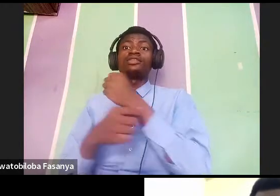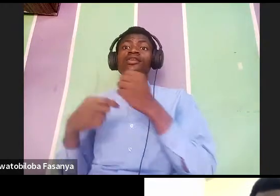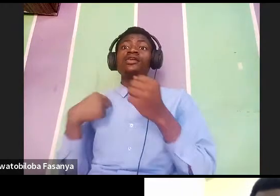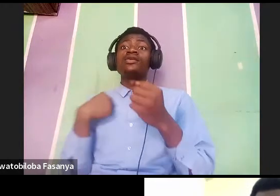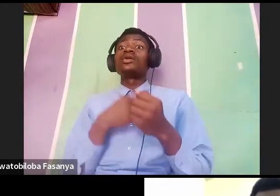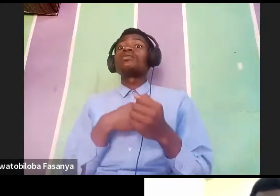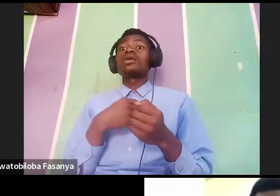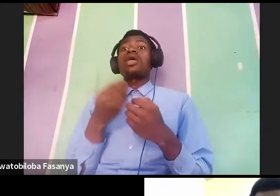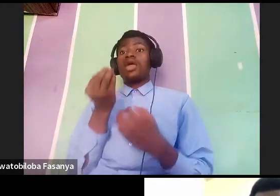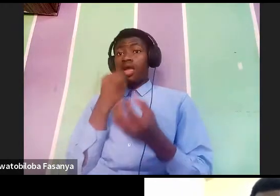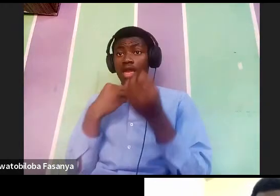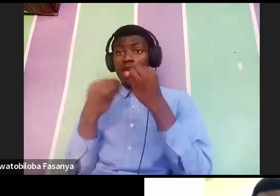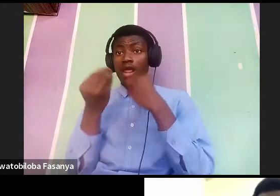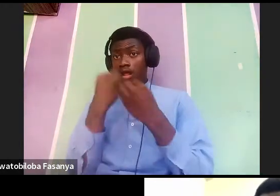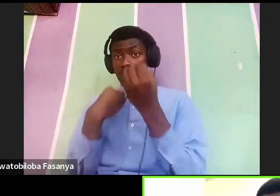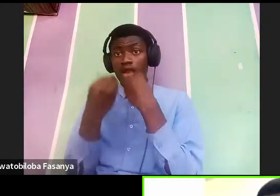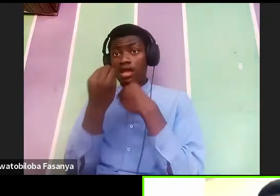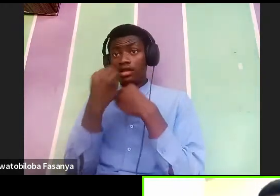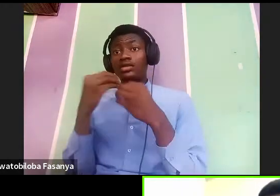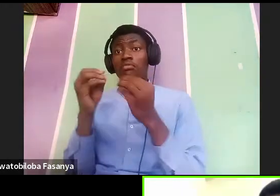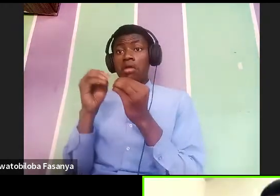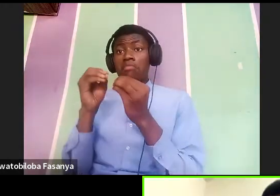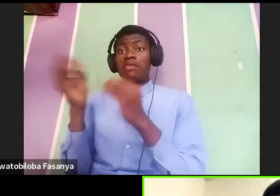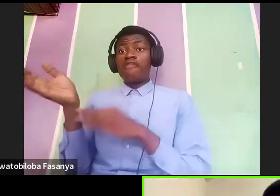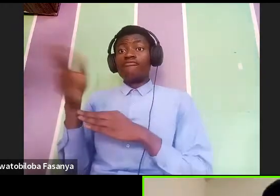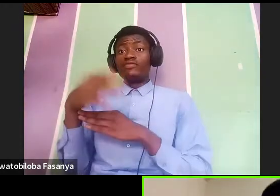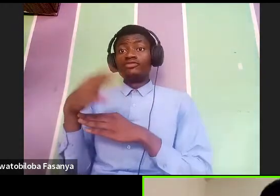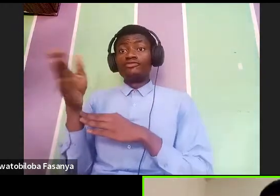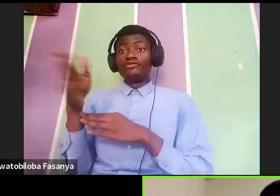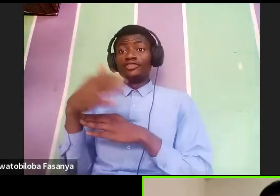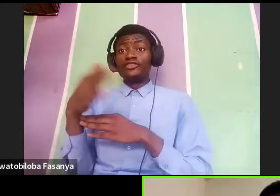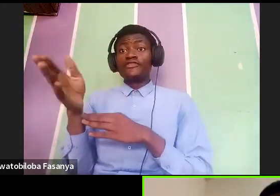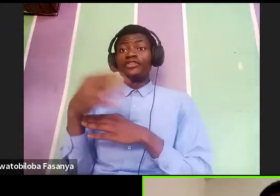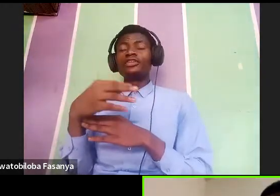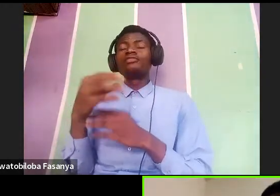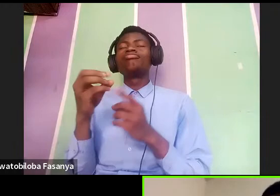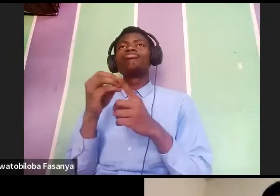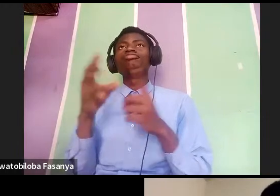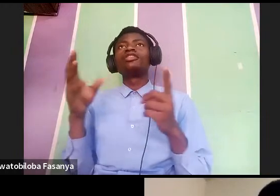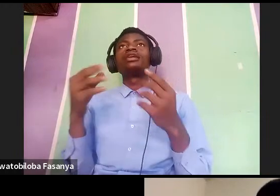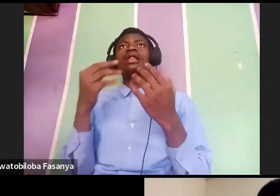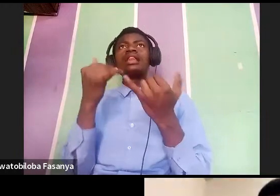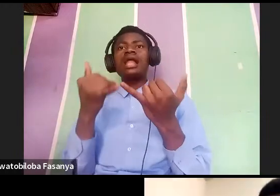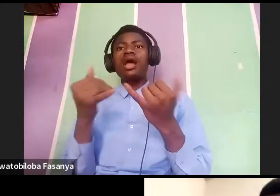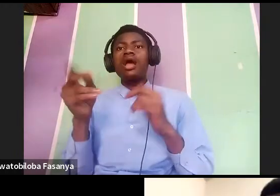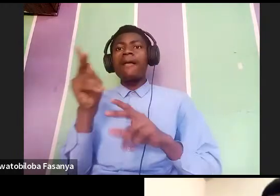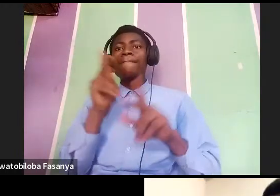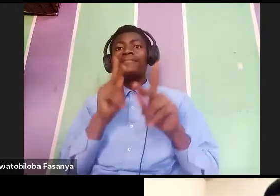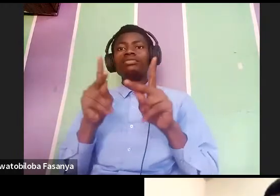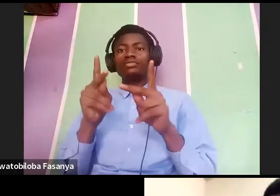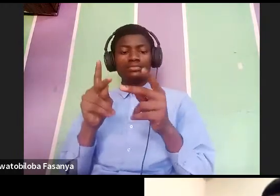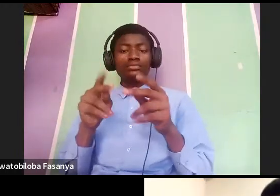course, we eat fish a lot, and and sometimes people choke on the bones of this